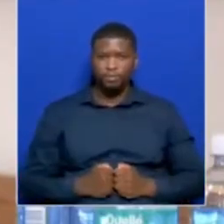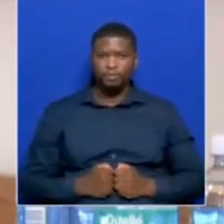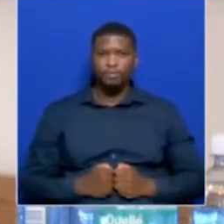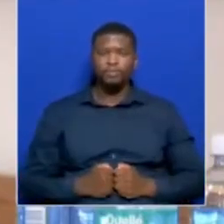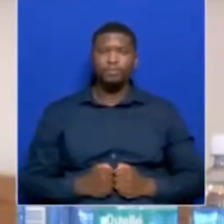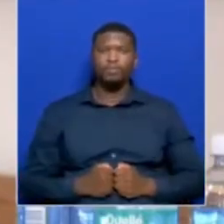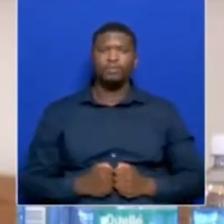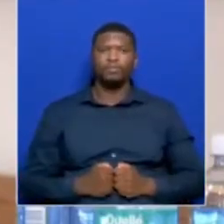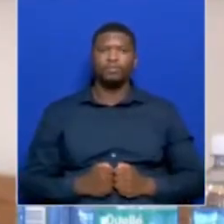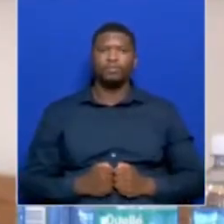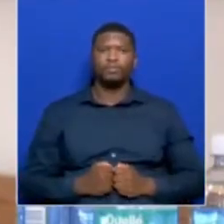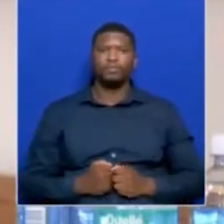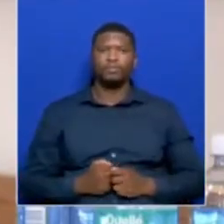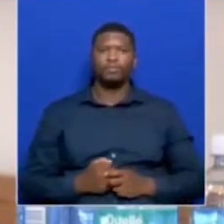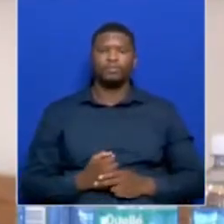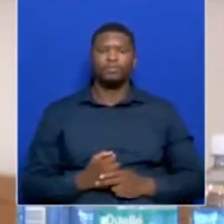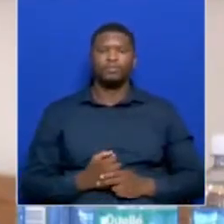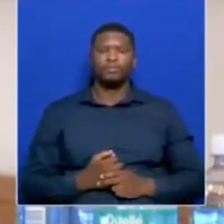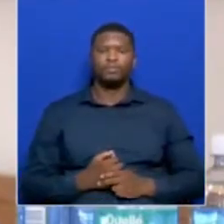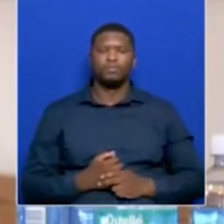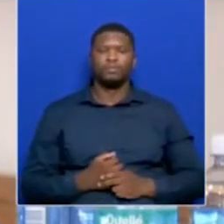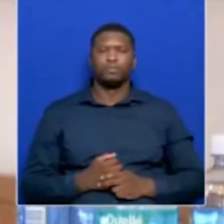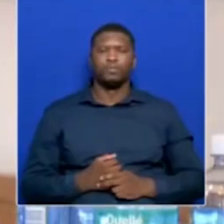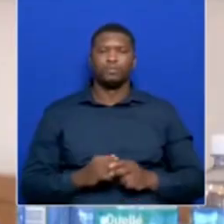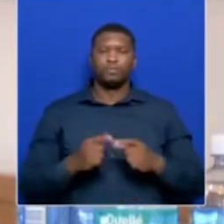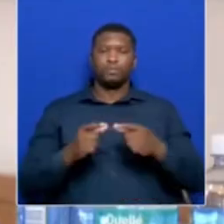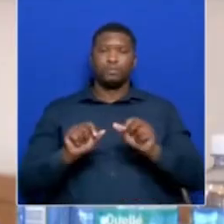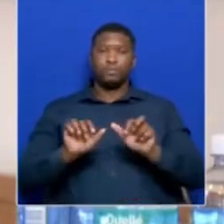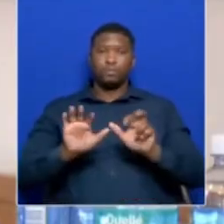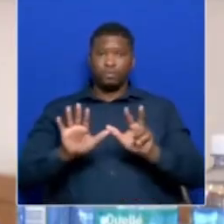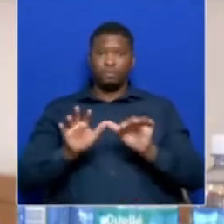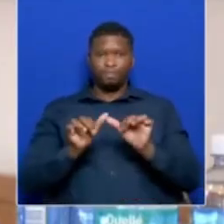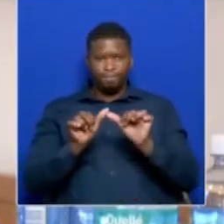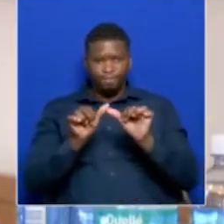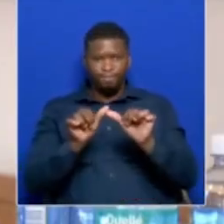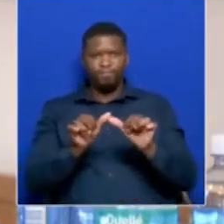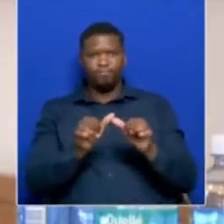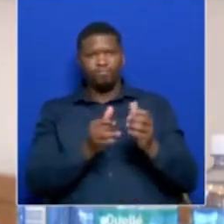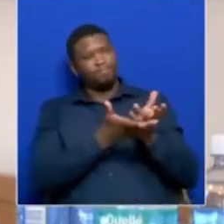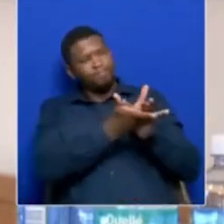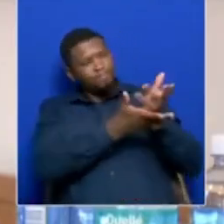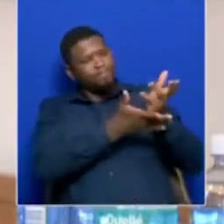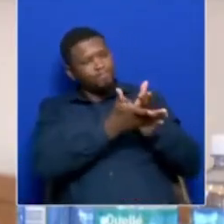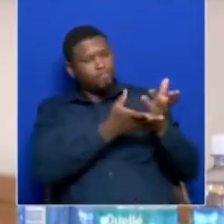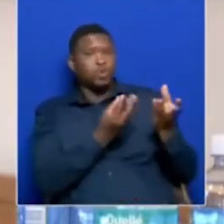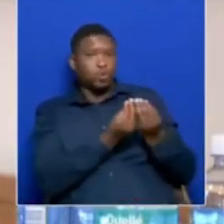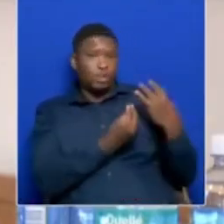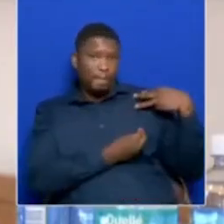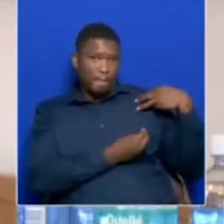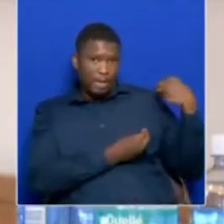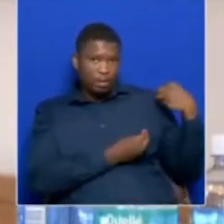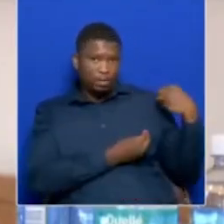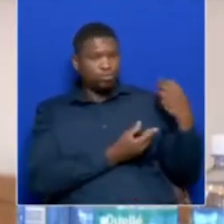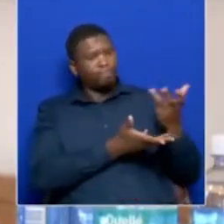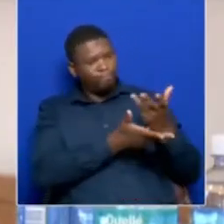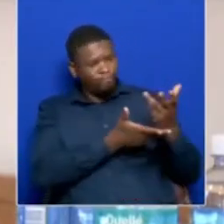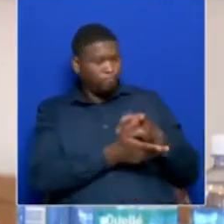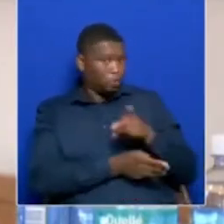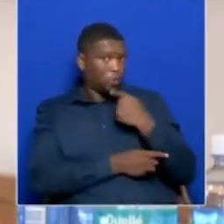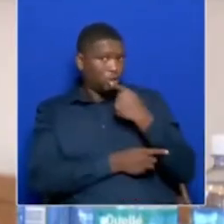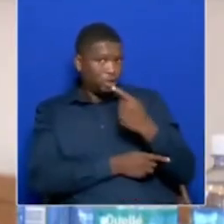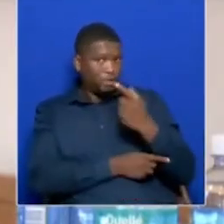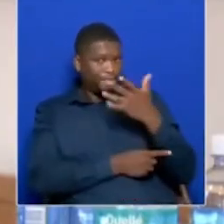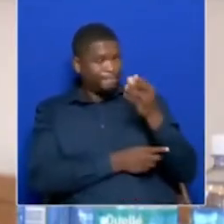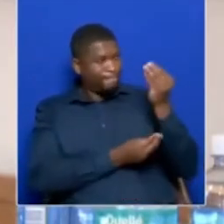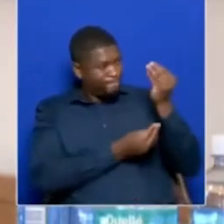You continue the conversation you had with the minister, and you say you also informed him of other issues. Can you deal